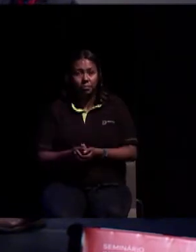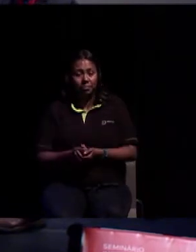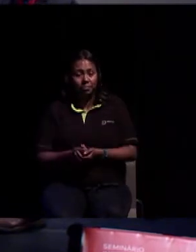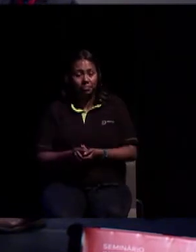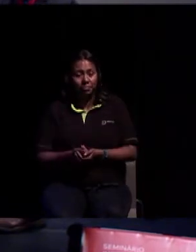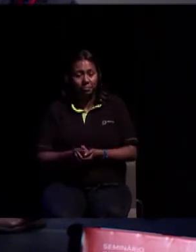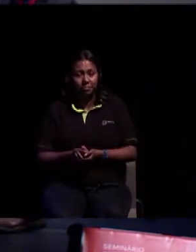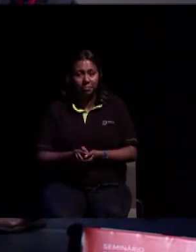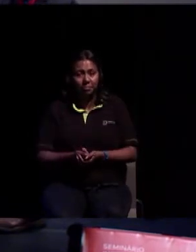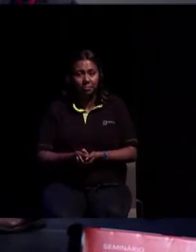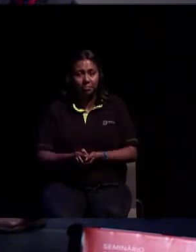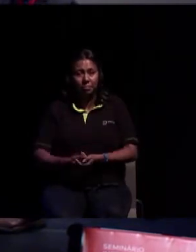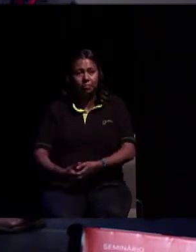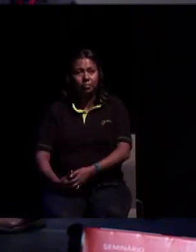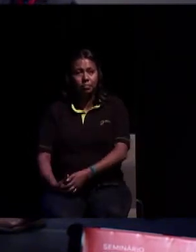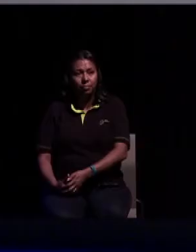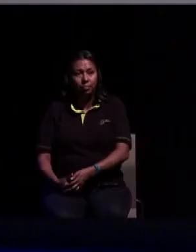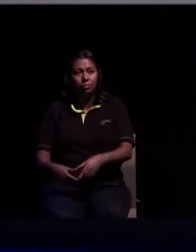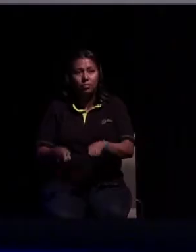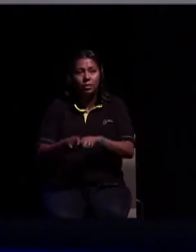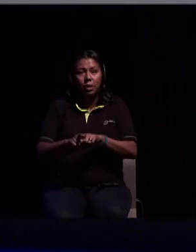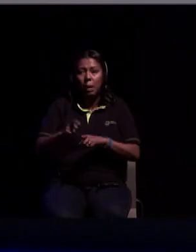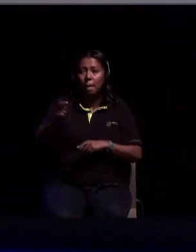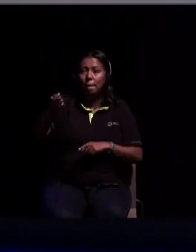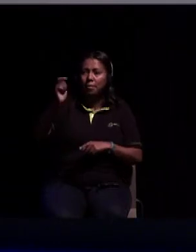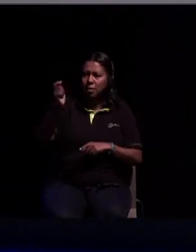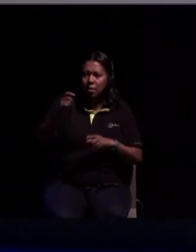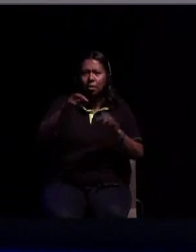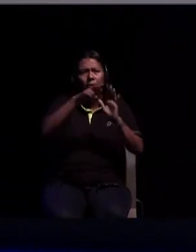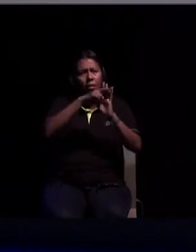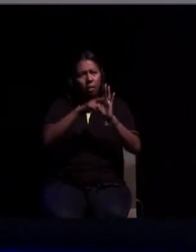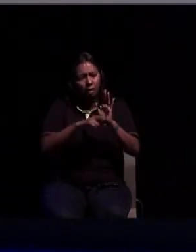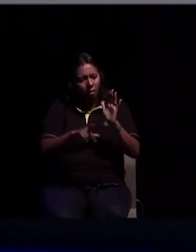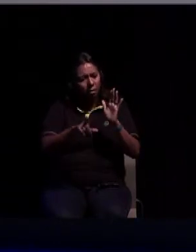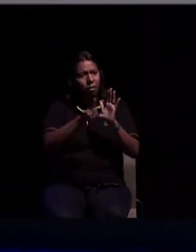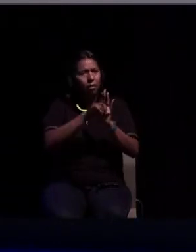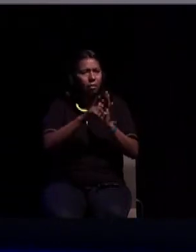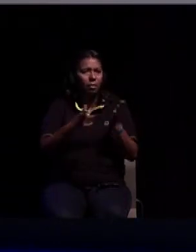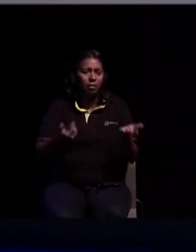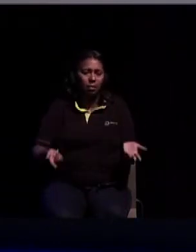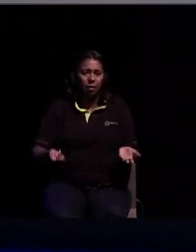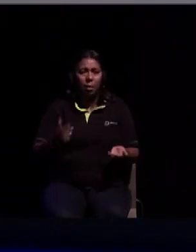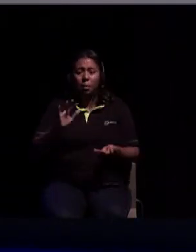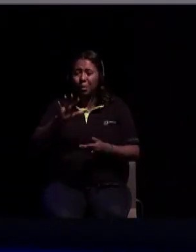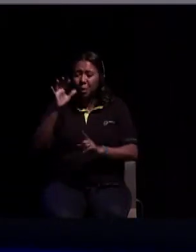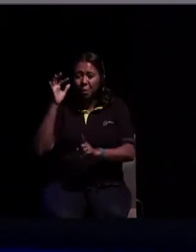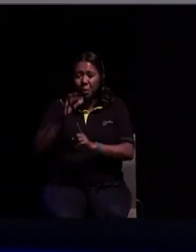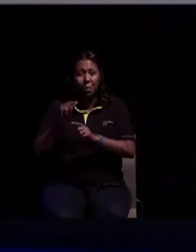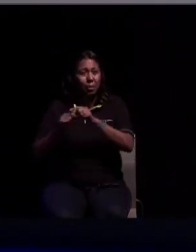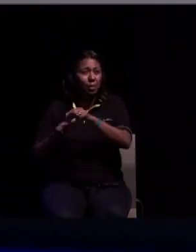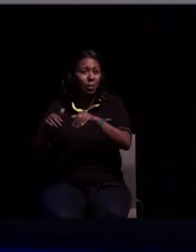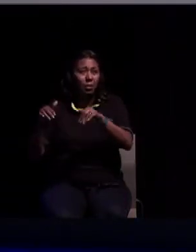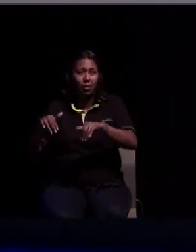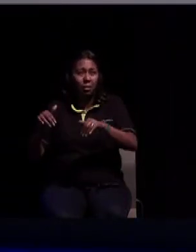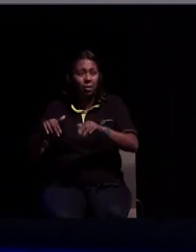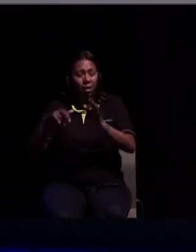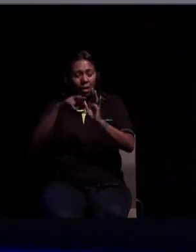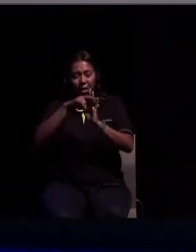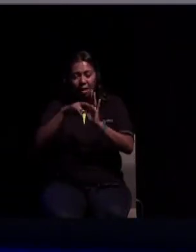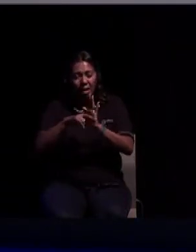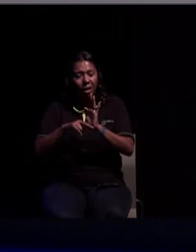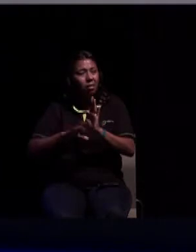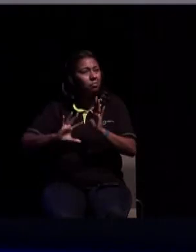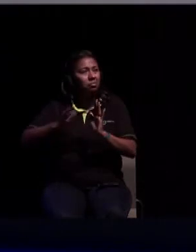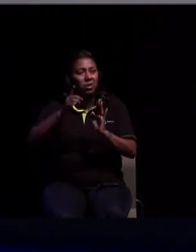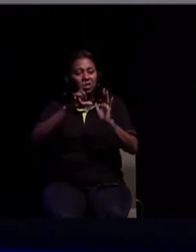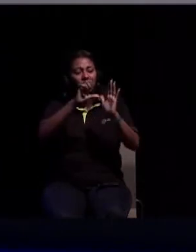and regulation and so on. But in fact, in our country, the regulations that we have are being undermined. And I'll give you one example to